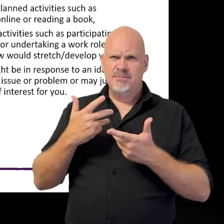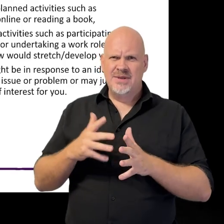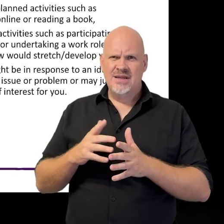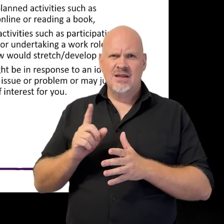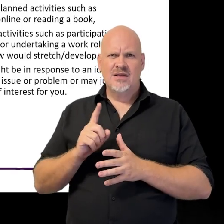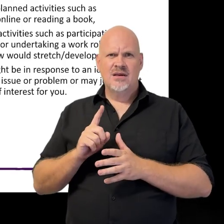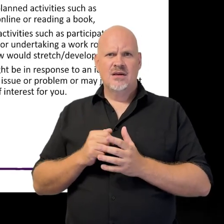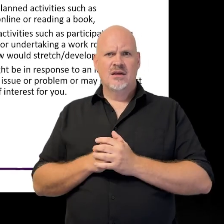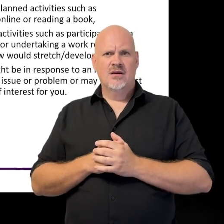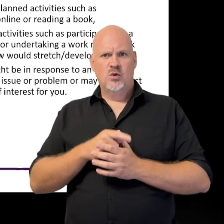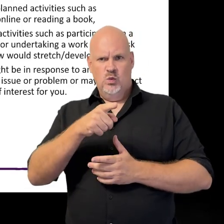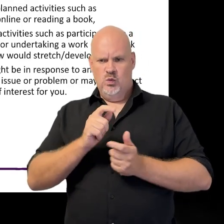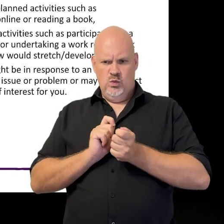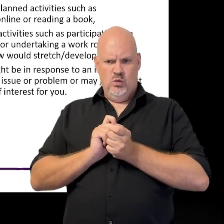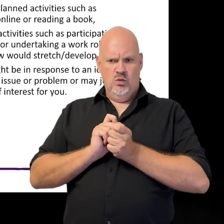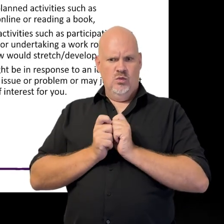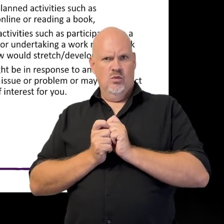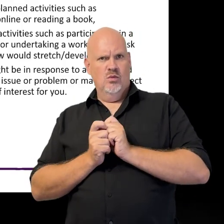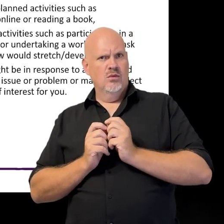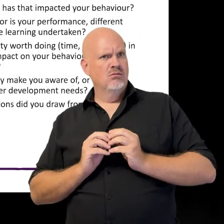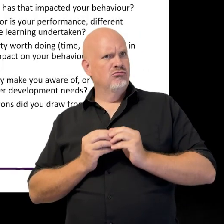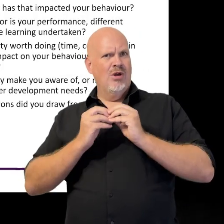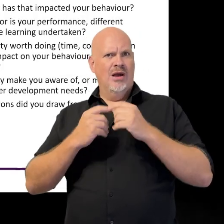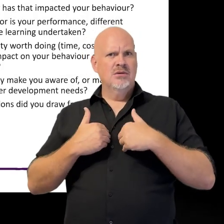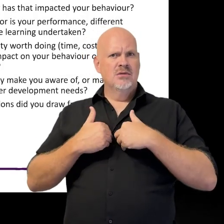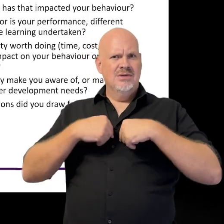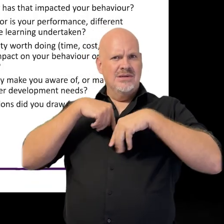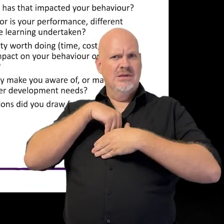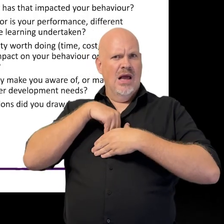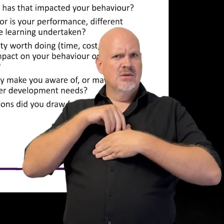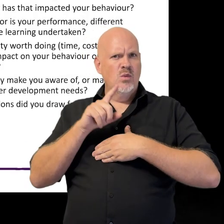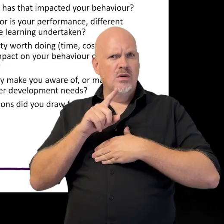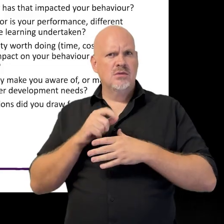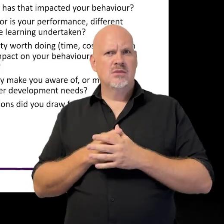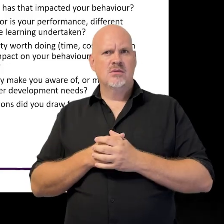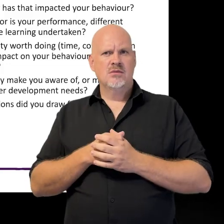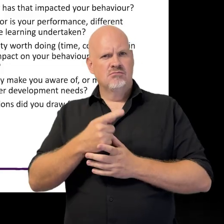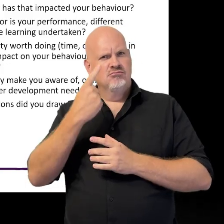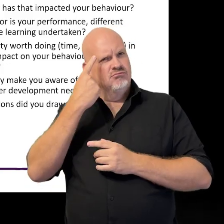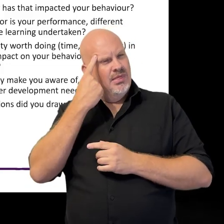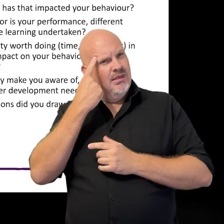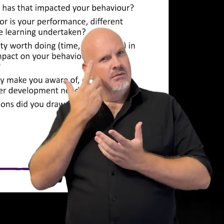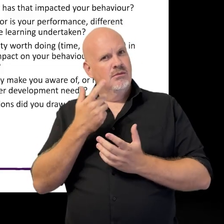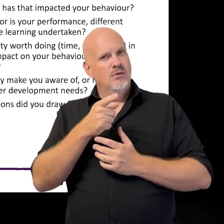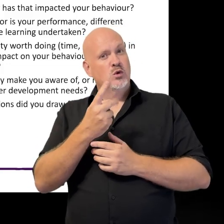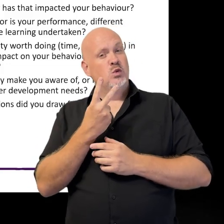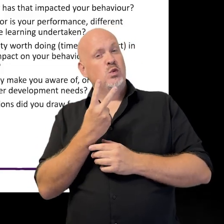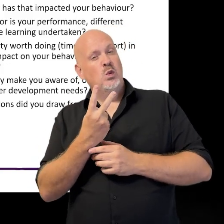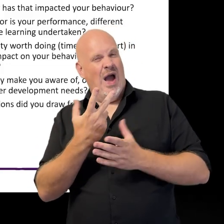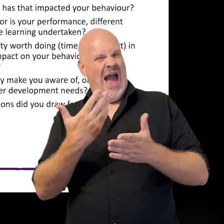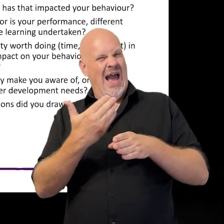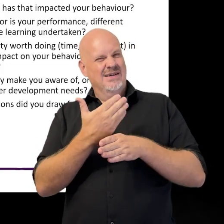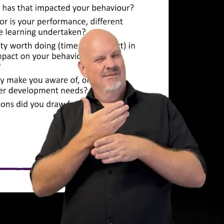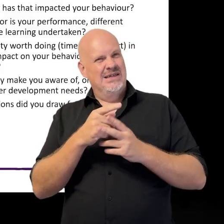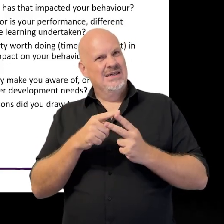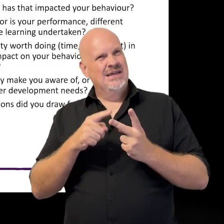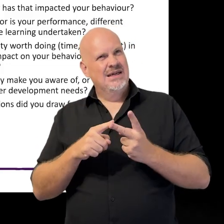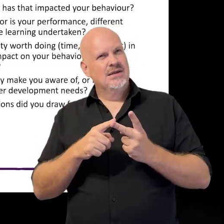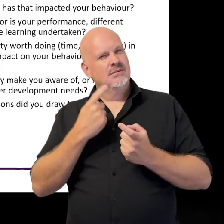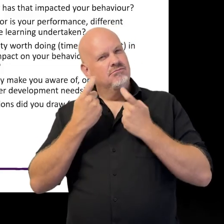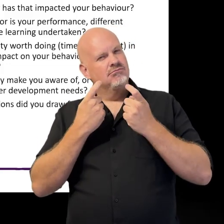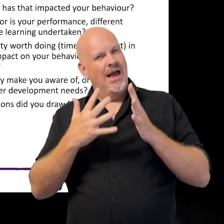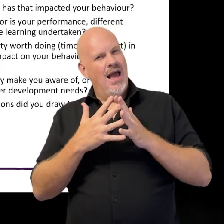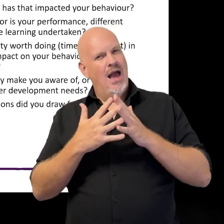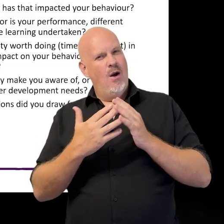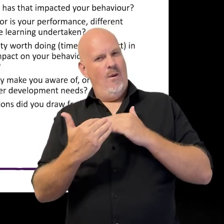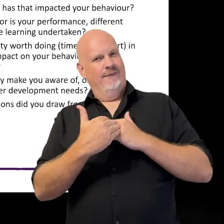And in terms of your reflections on that impact, make sure, as we've said, that you've chosen examples that